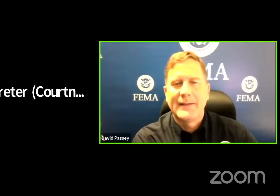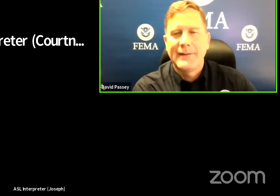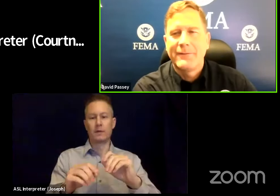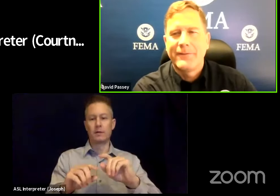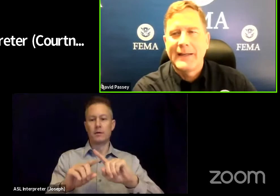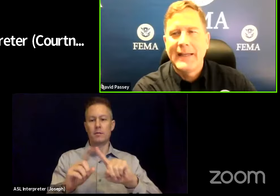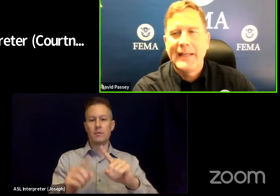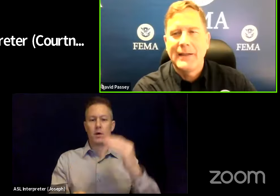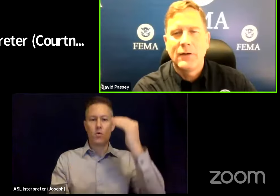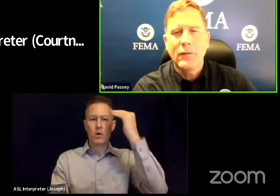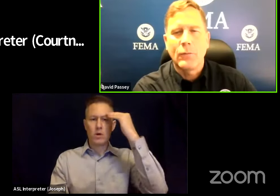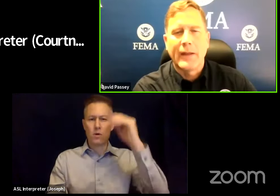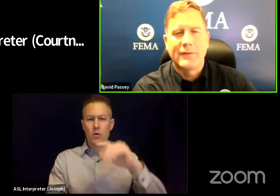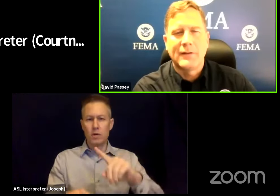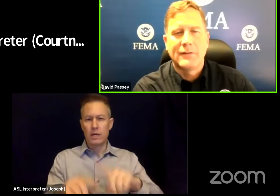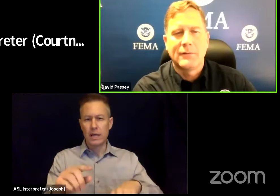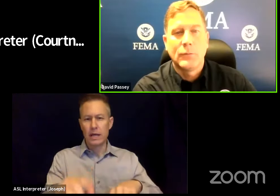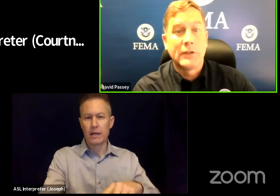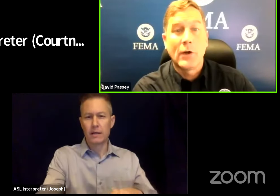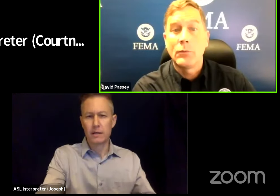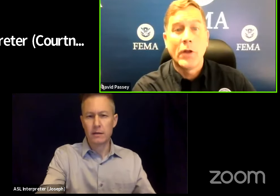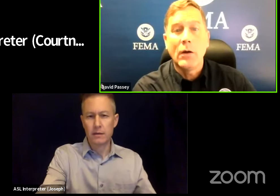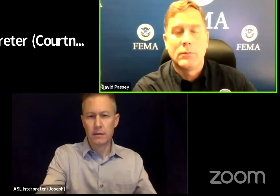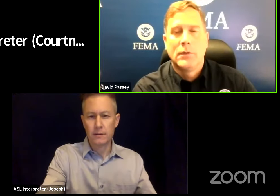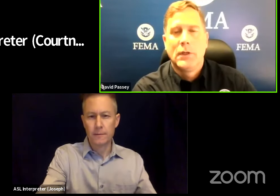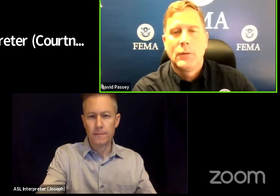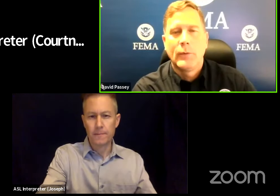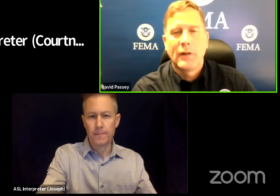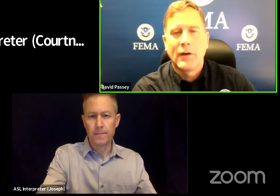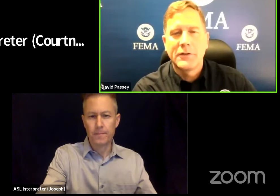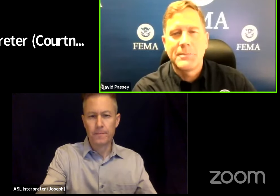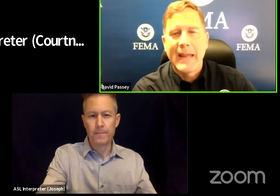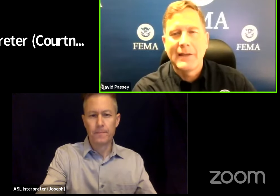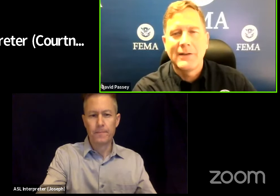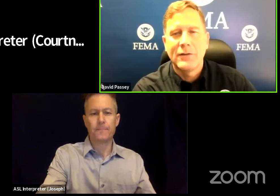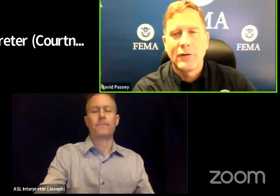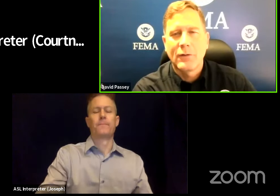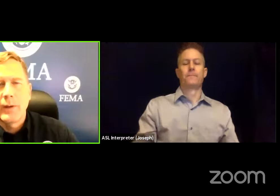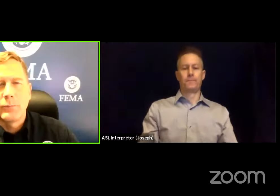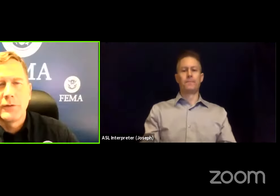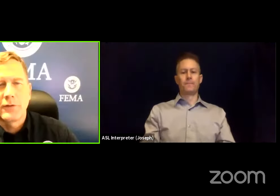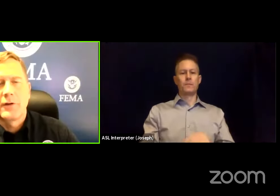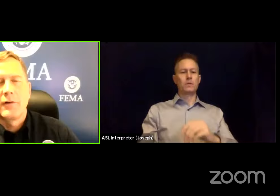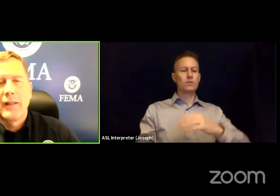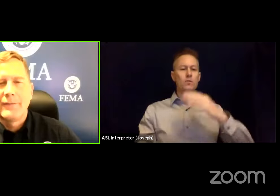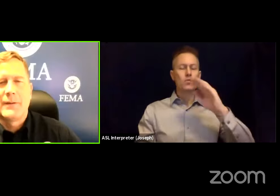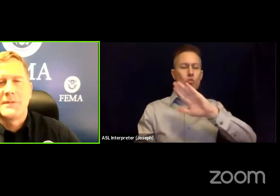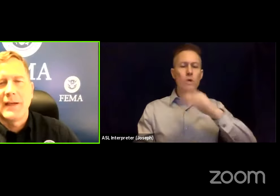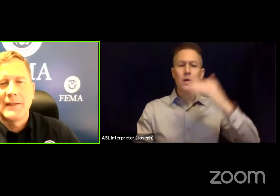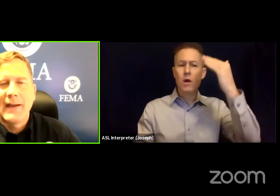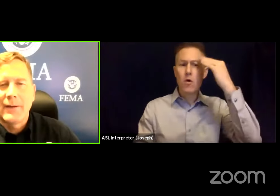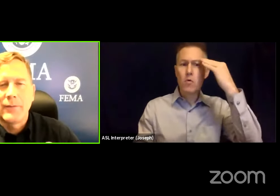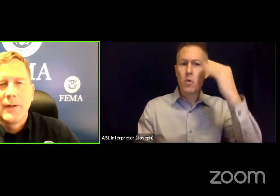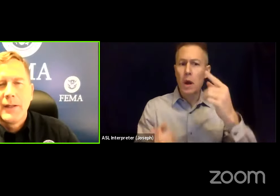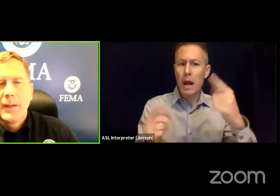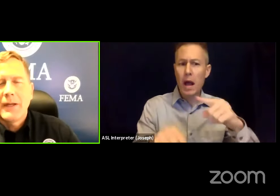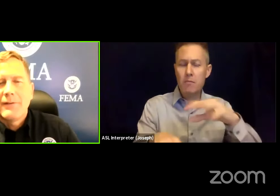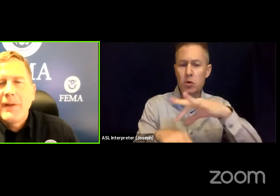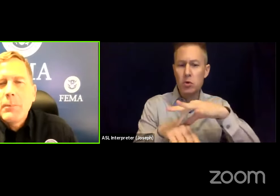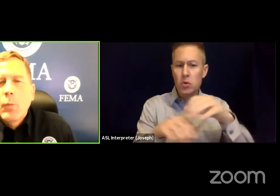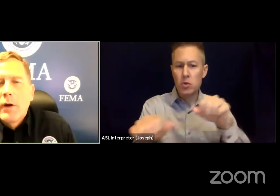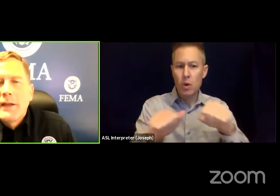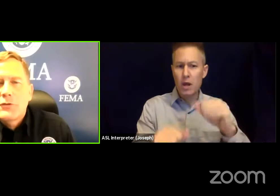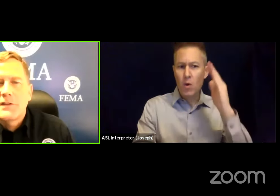cannot identify yet an earthquake season. We don't know when a large magnitude earthquake will turn our lives upside down,